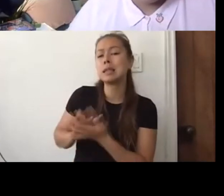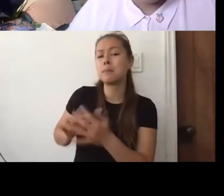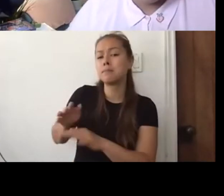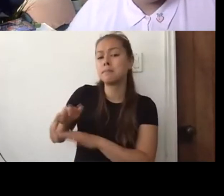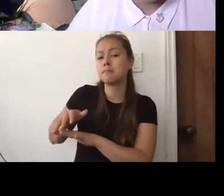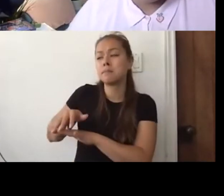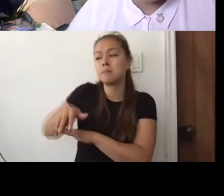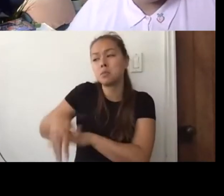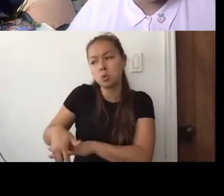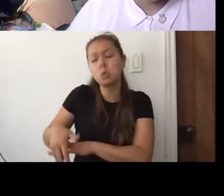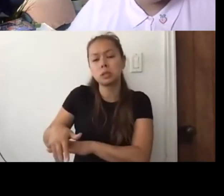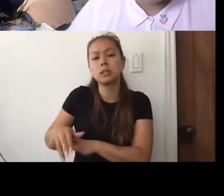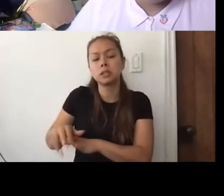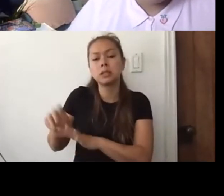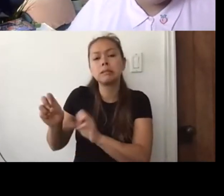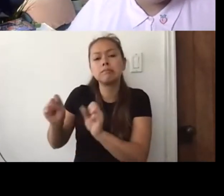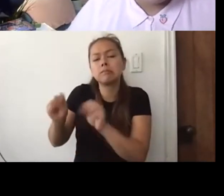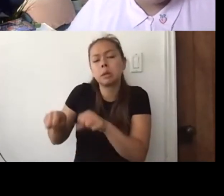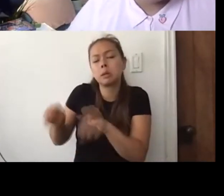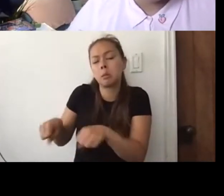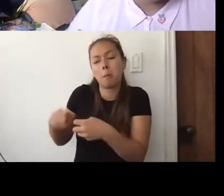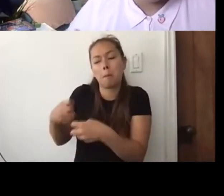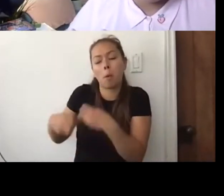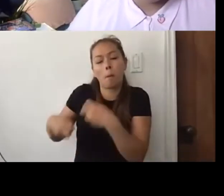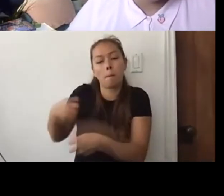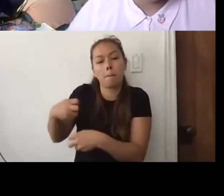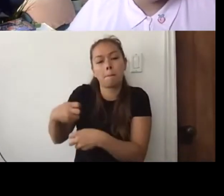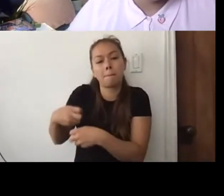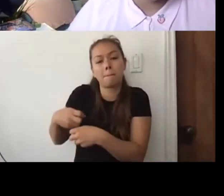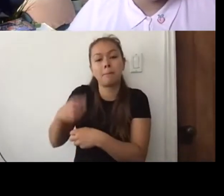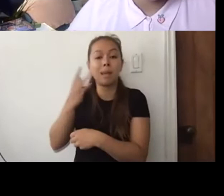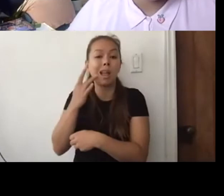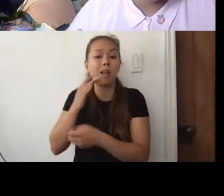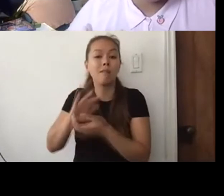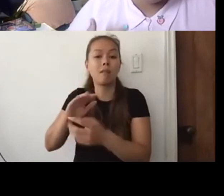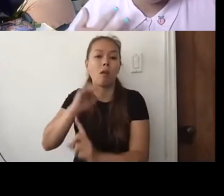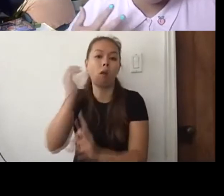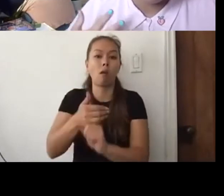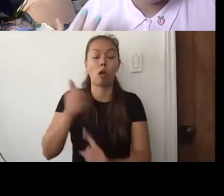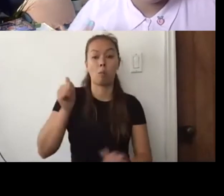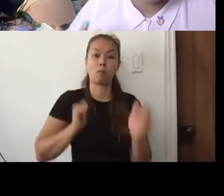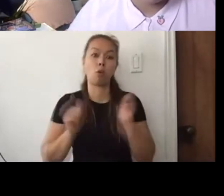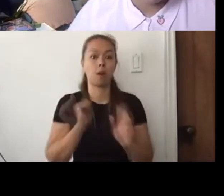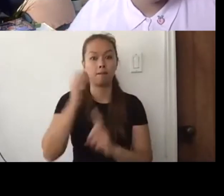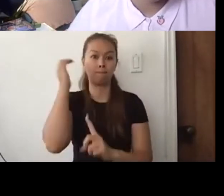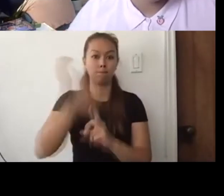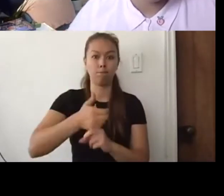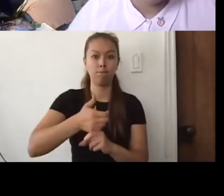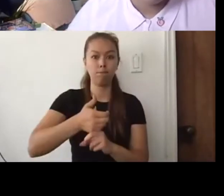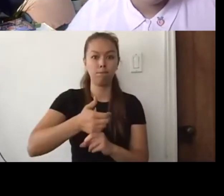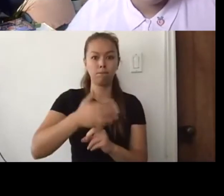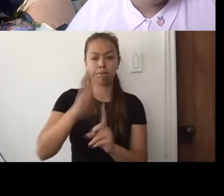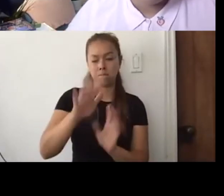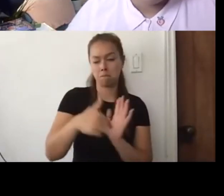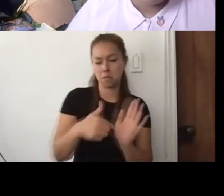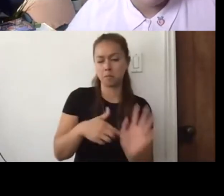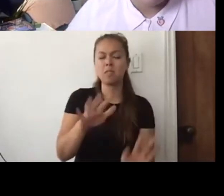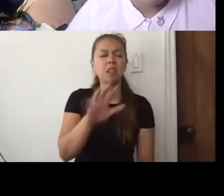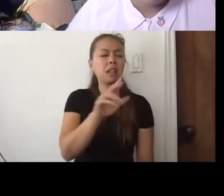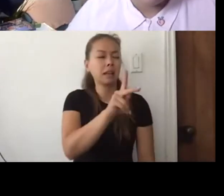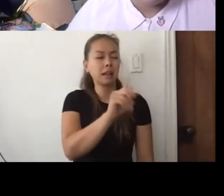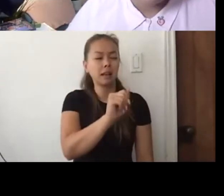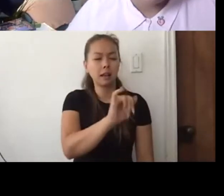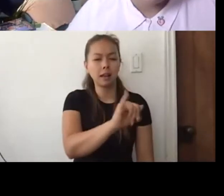performative, you know, and bringing up the example of, you know, and I really thank Kai for, you know,